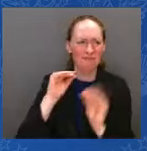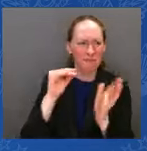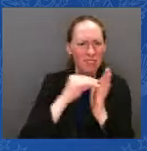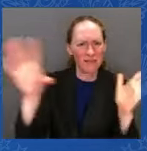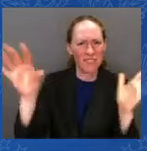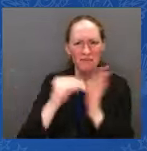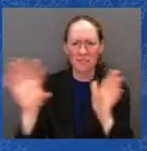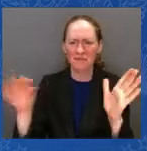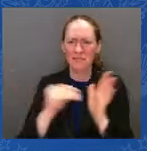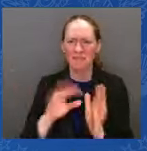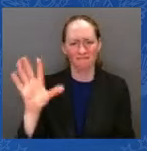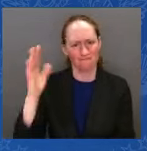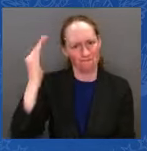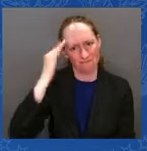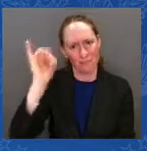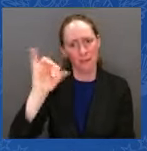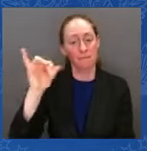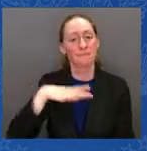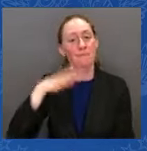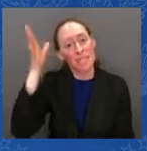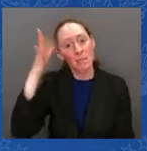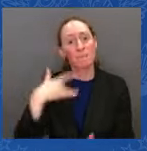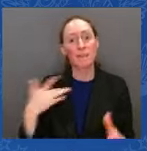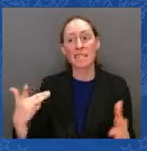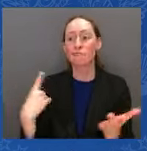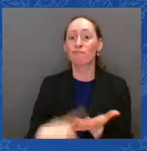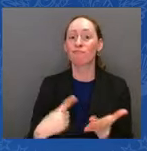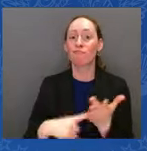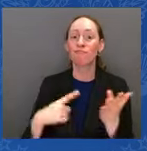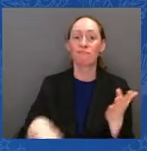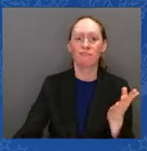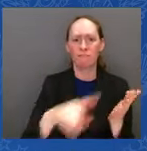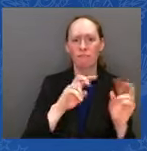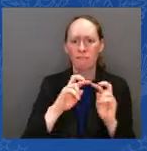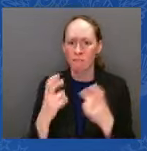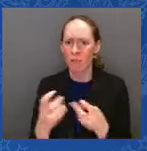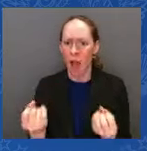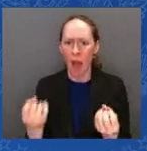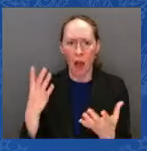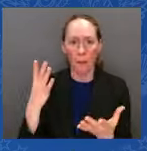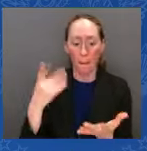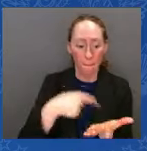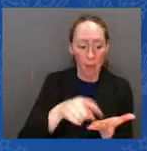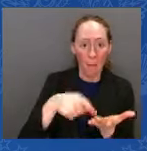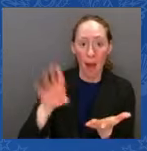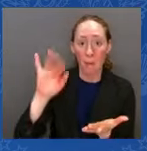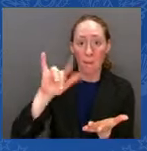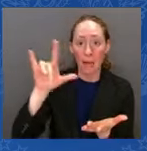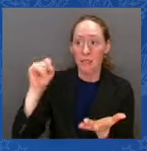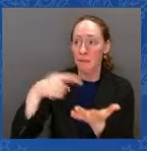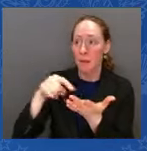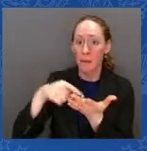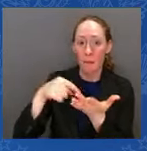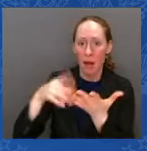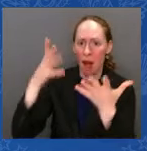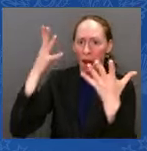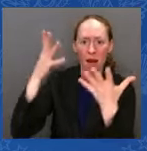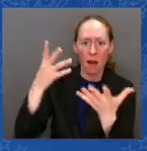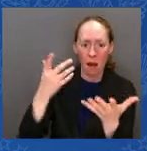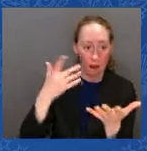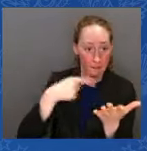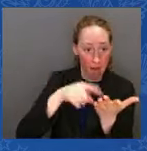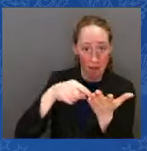kitchen table, for real. He'd say, how much are the monthly bills? At the end of the month, you have enough to pay for all your bills and just have a little